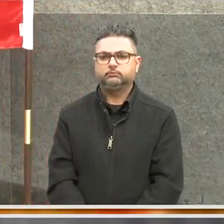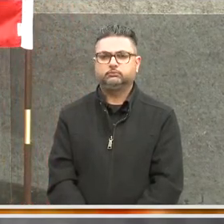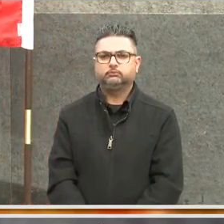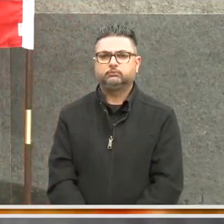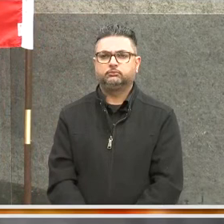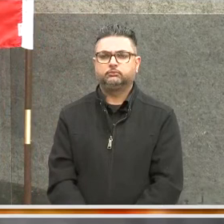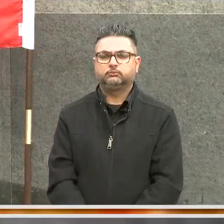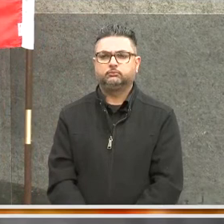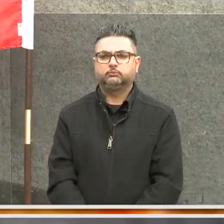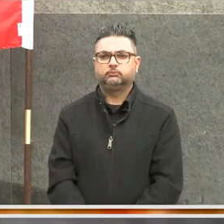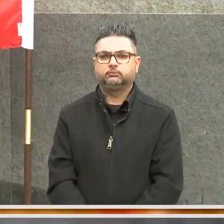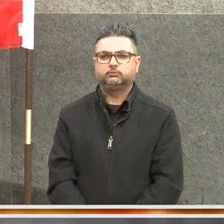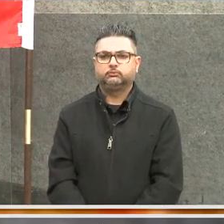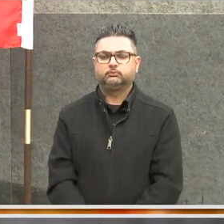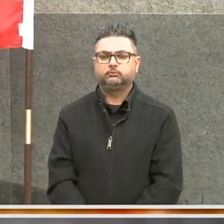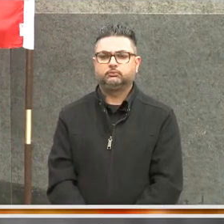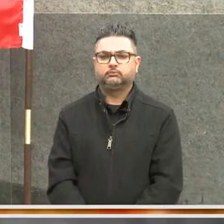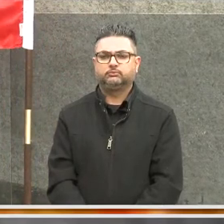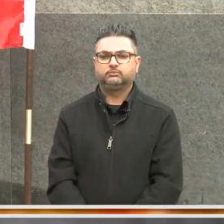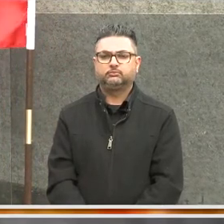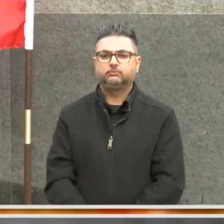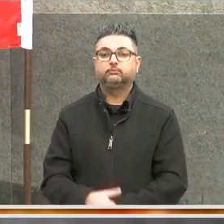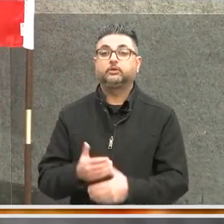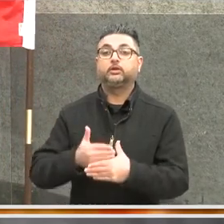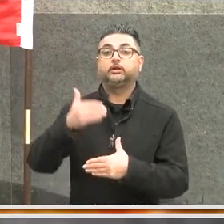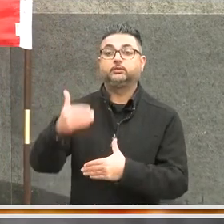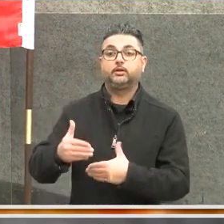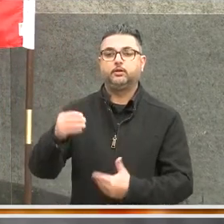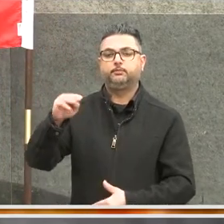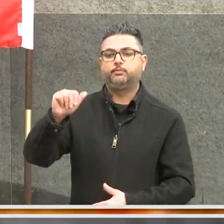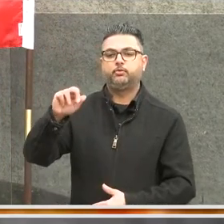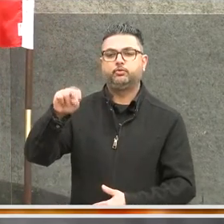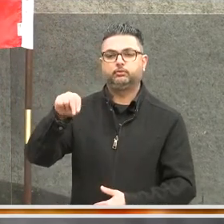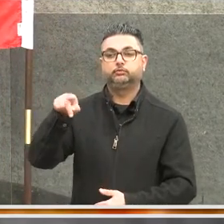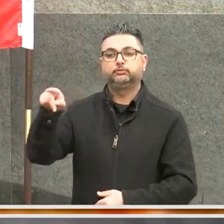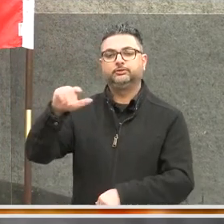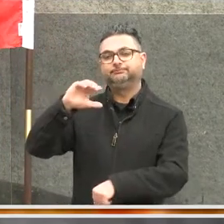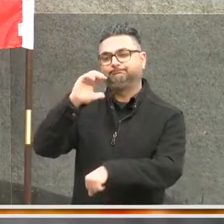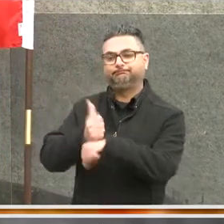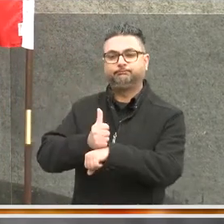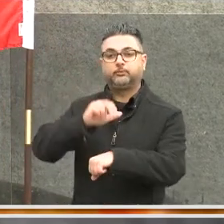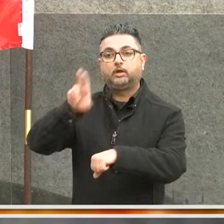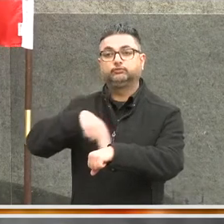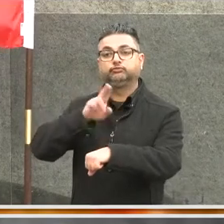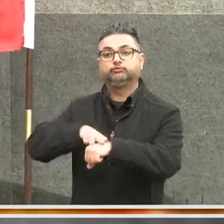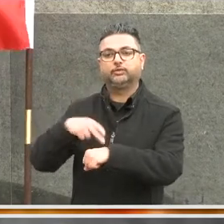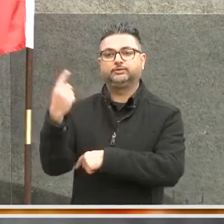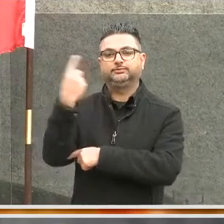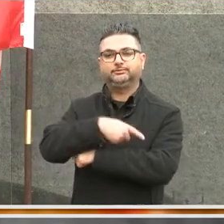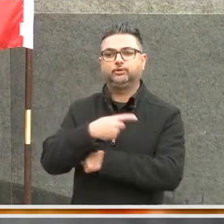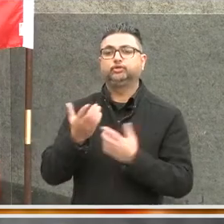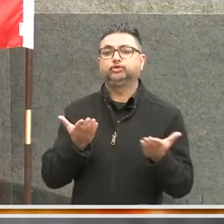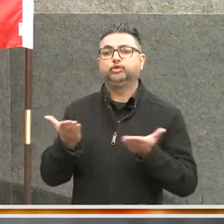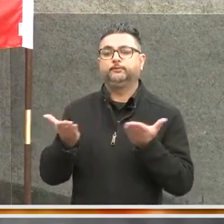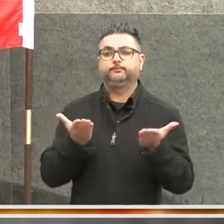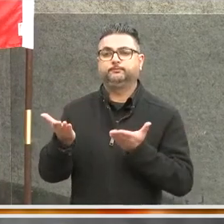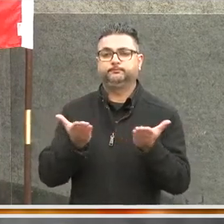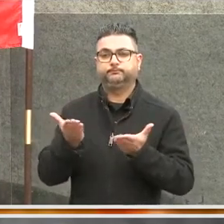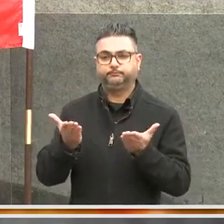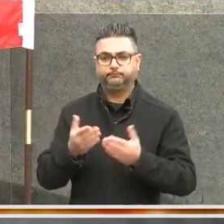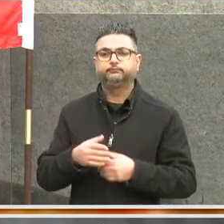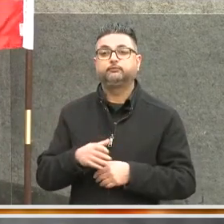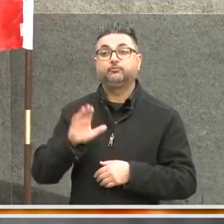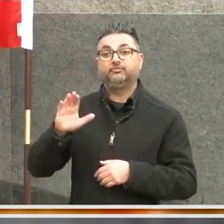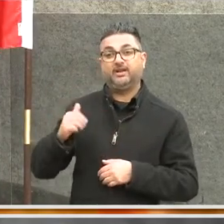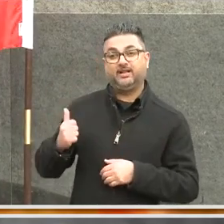Ms. Maureen Besnicki, founder of the Canadian National Day of Service Foundation and co-founder of the Canadian Coalition Against